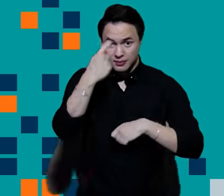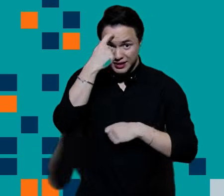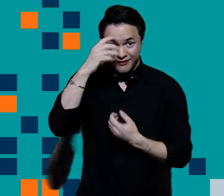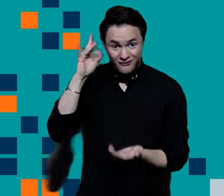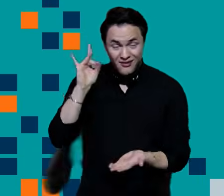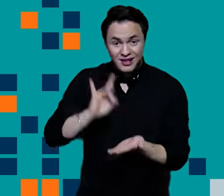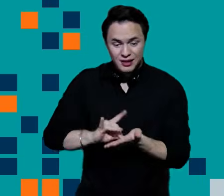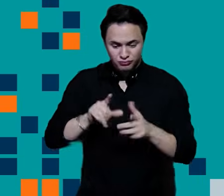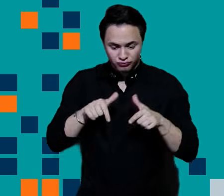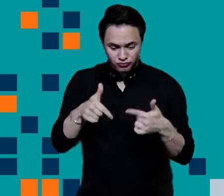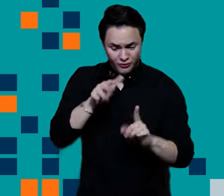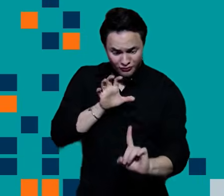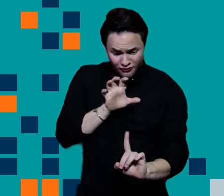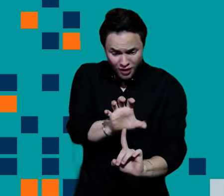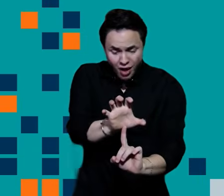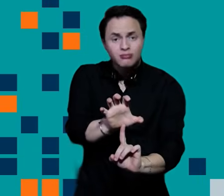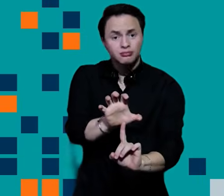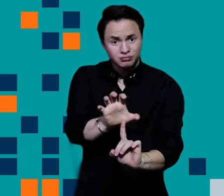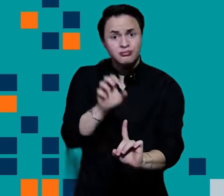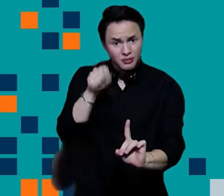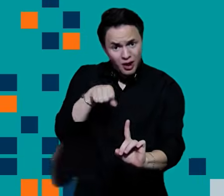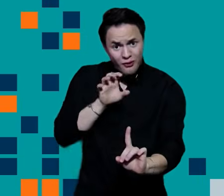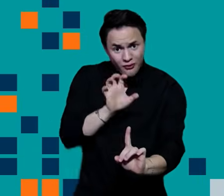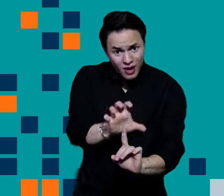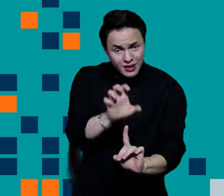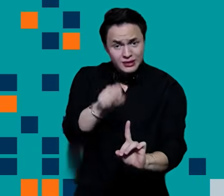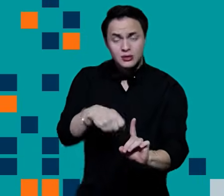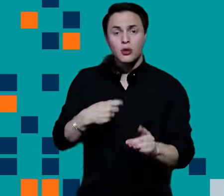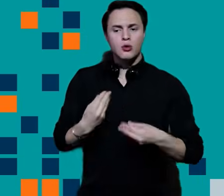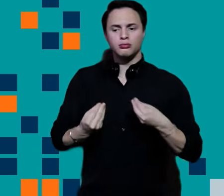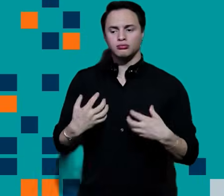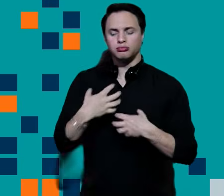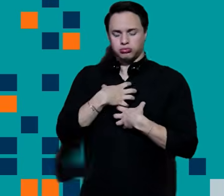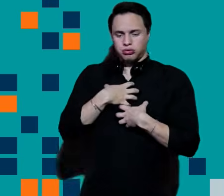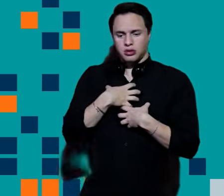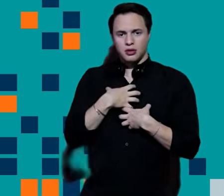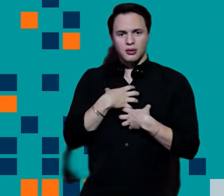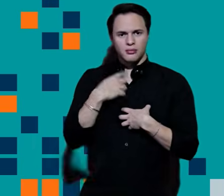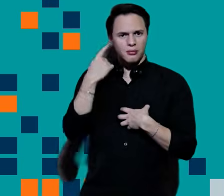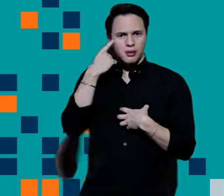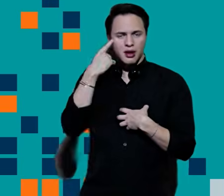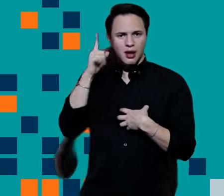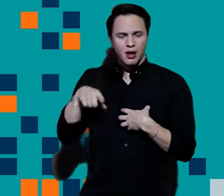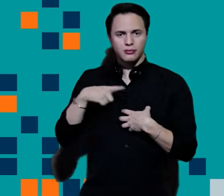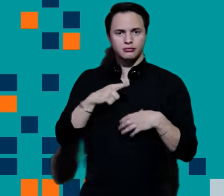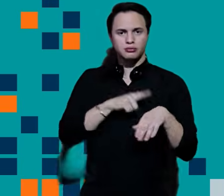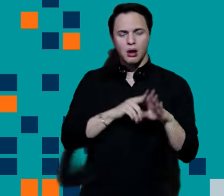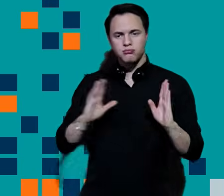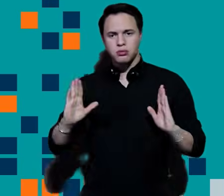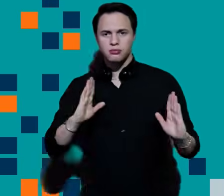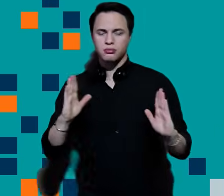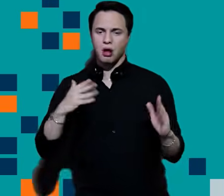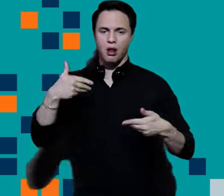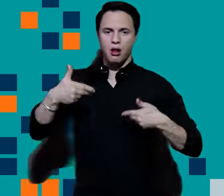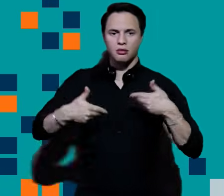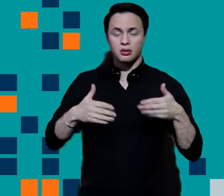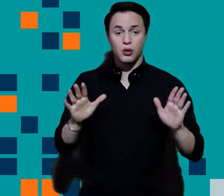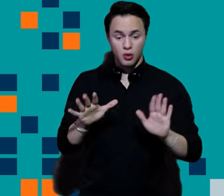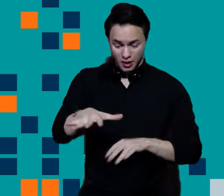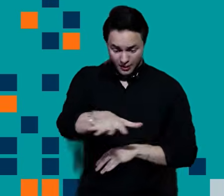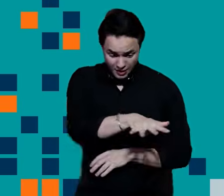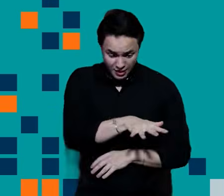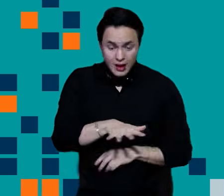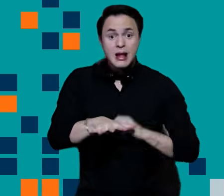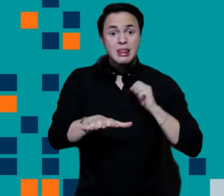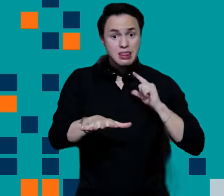fact, actually feed us. And as a result of these non-invasive therapeutic treatments, again, the environment has